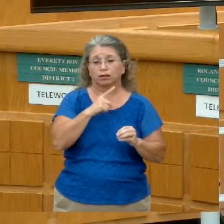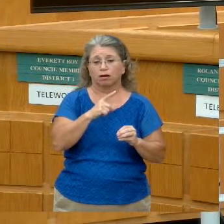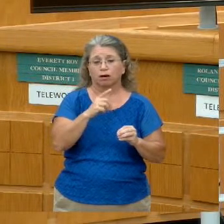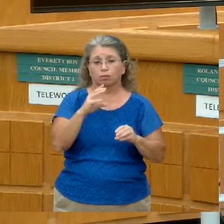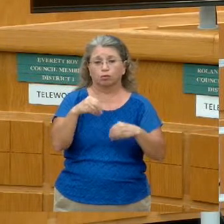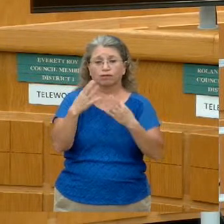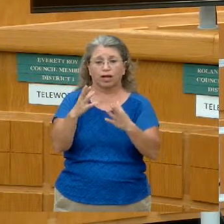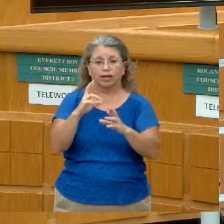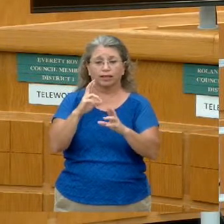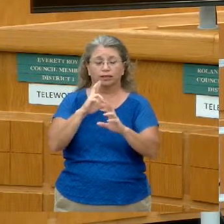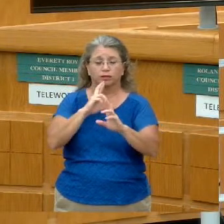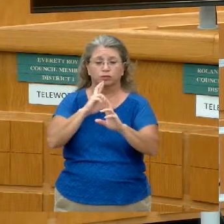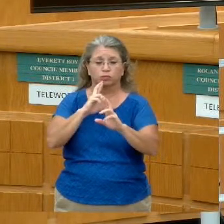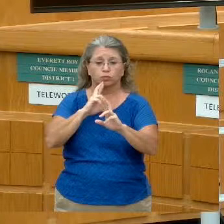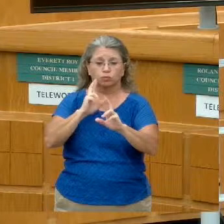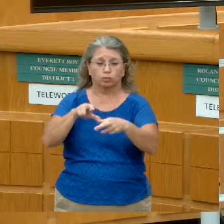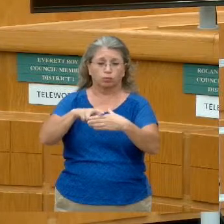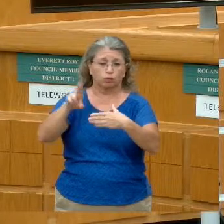reverse alert.